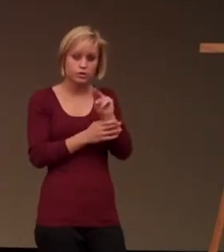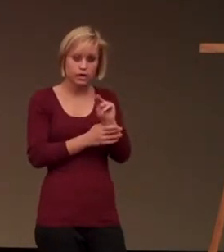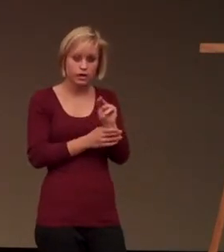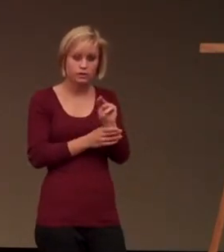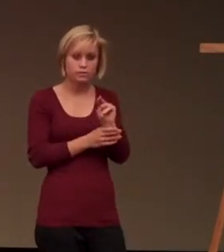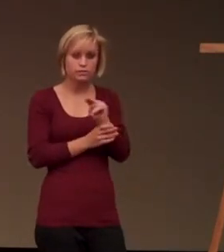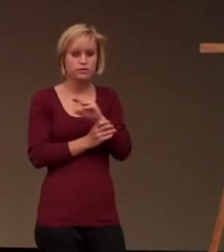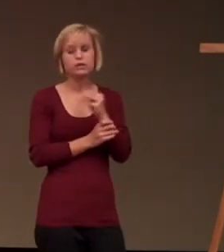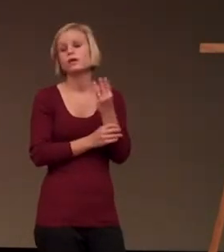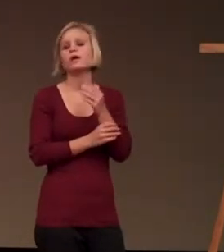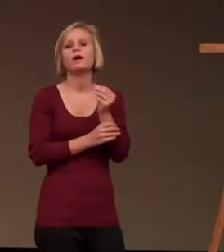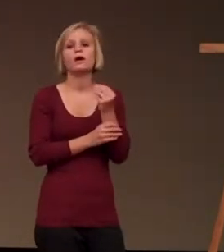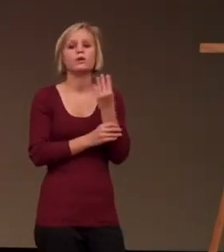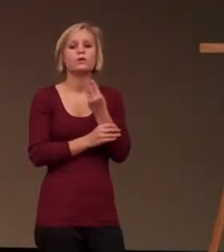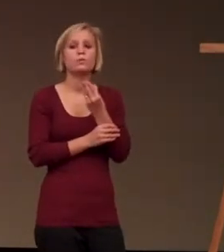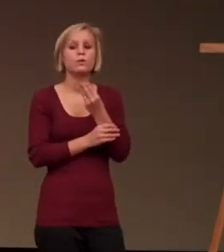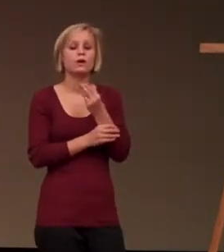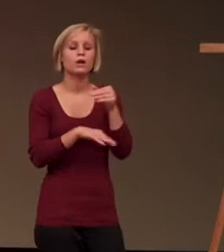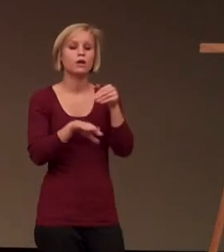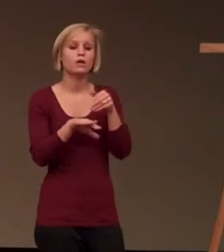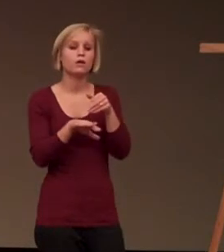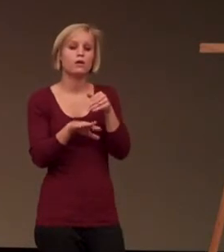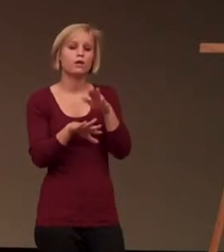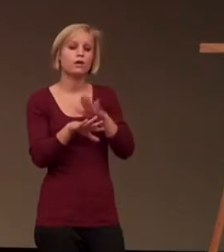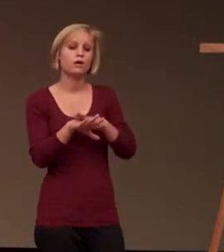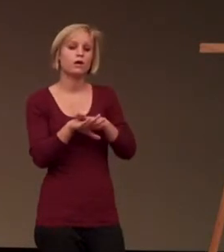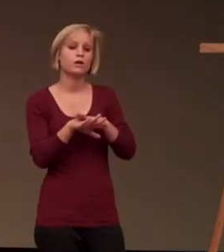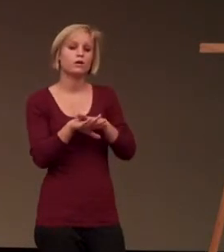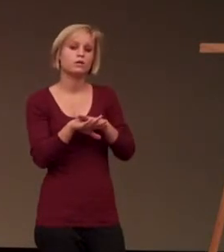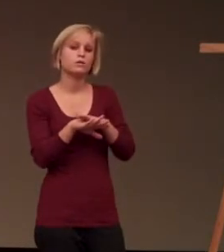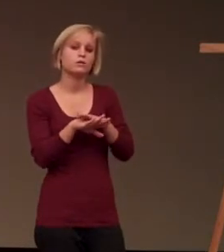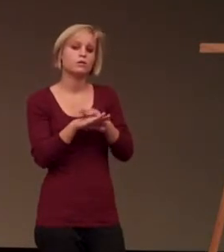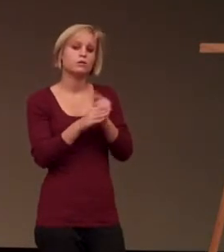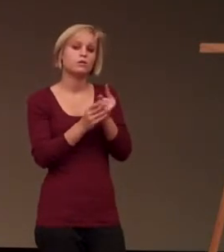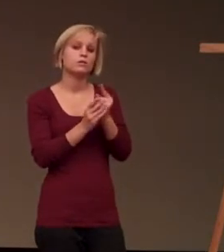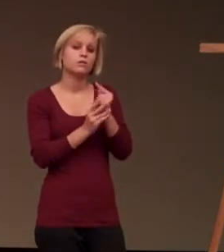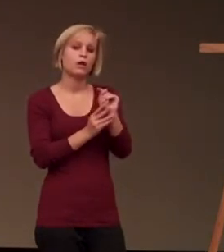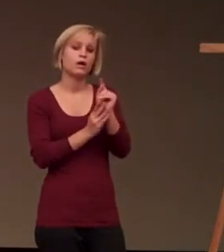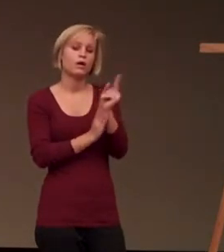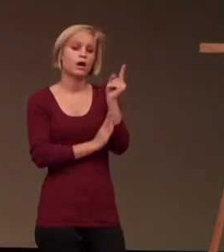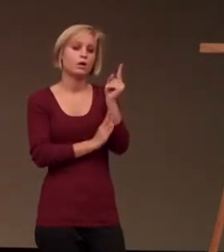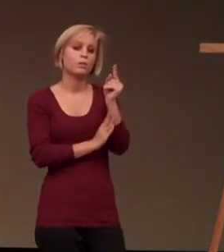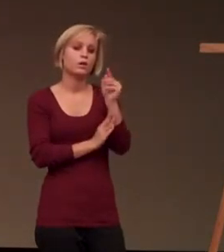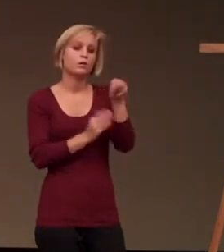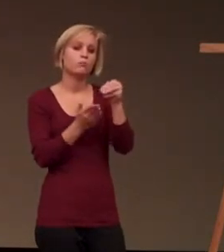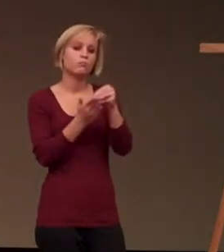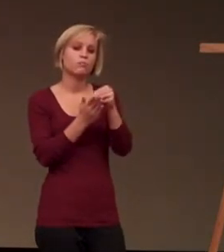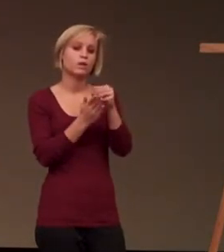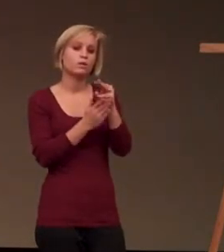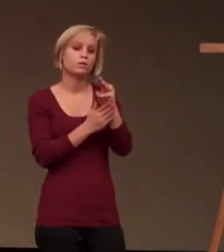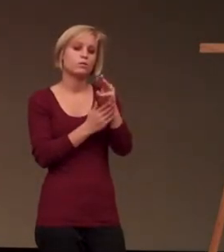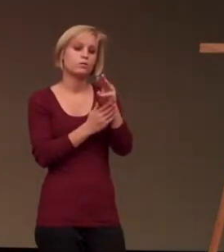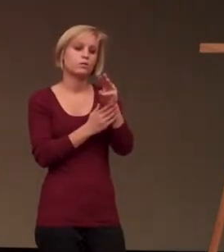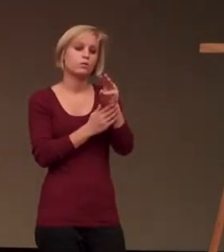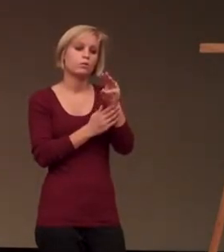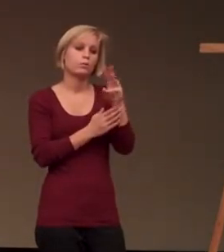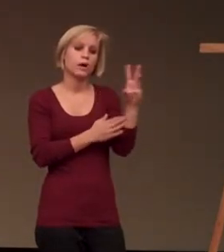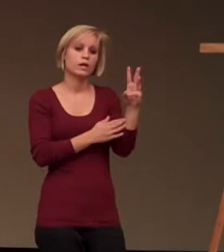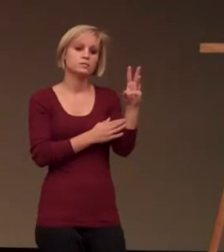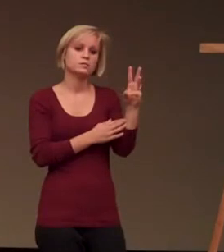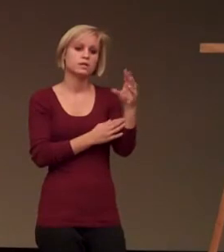So we're right on that hinge between the upper Midwest and the